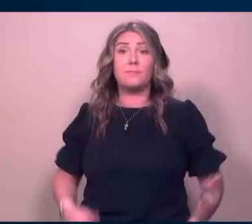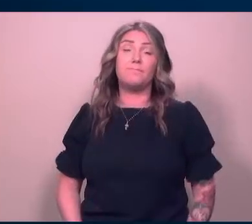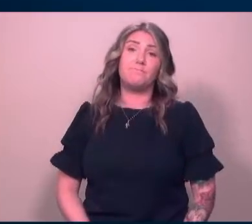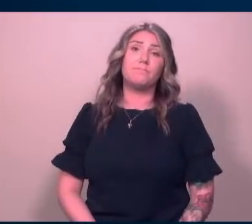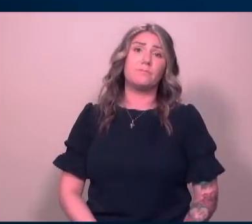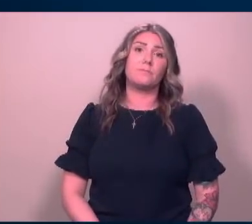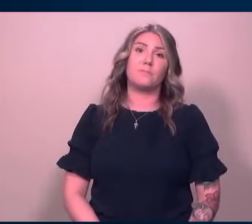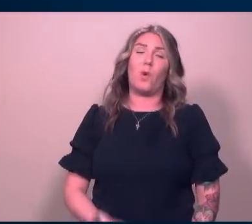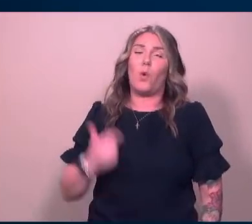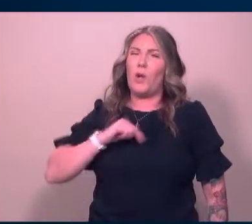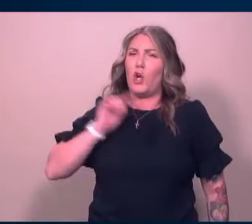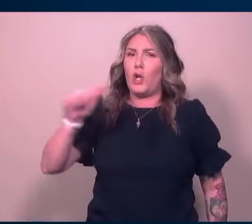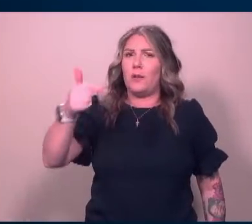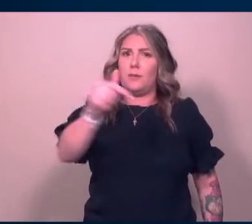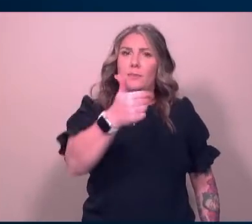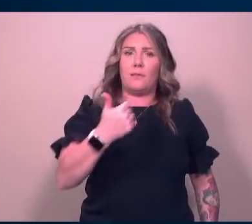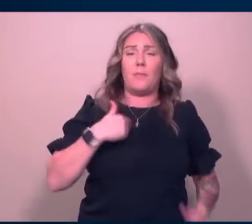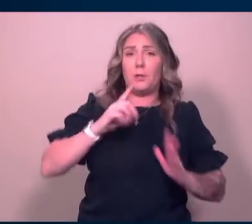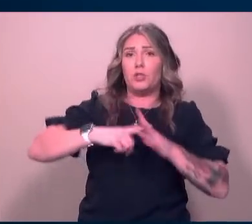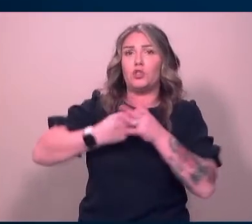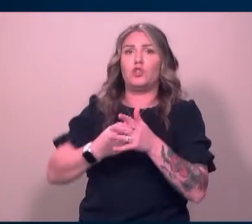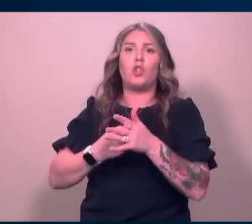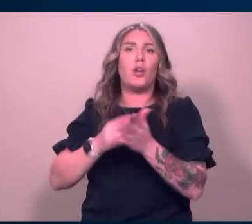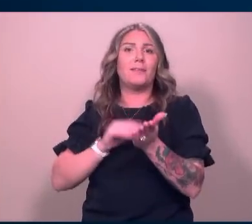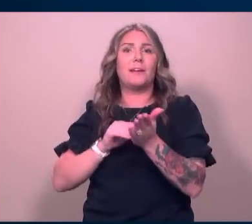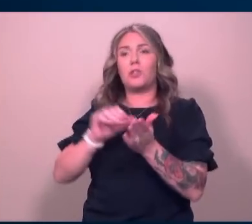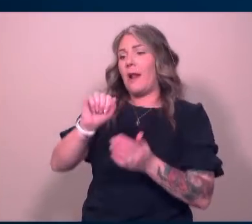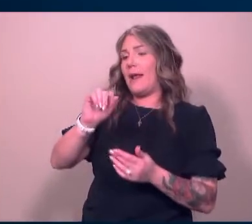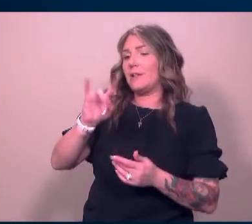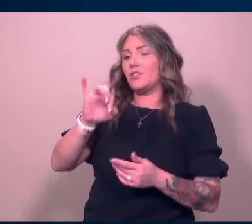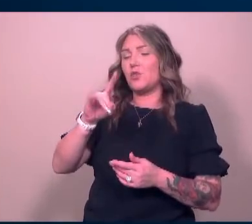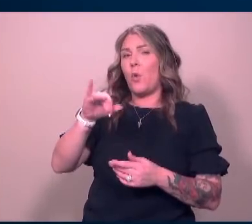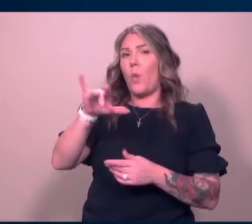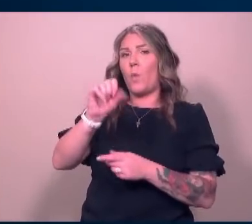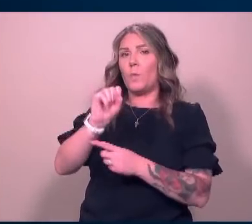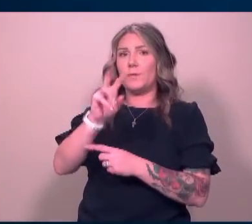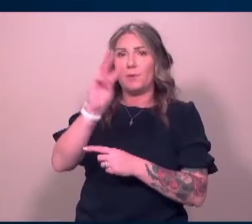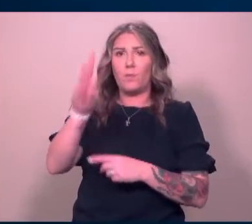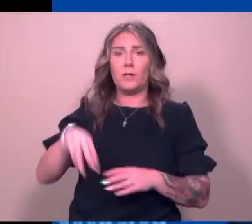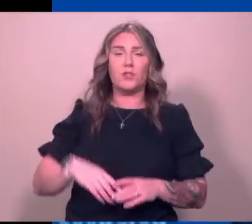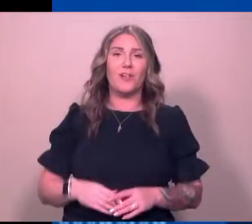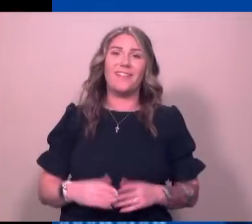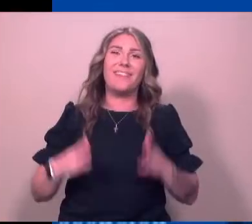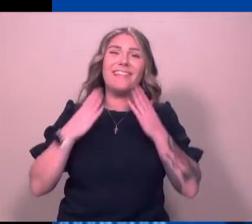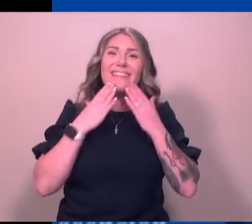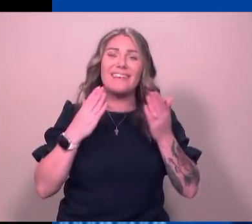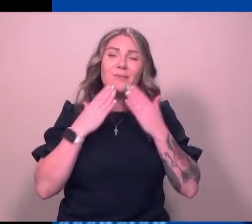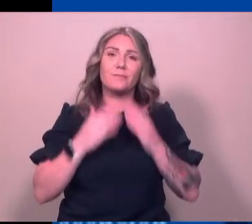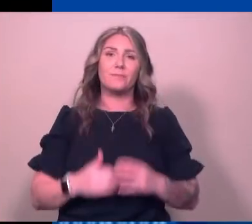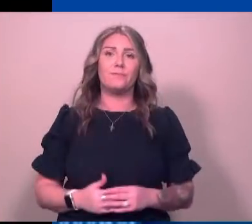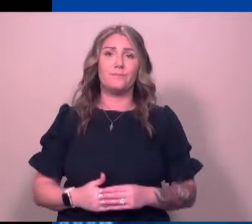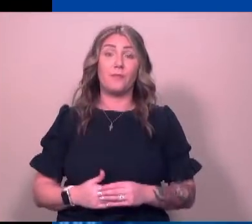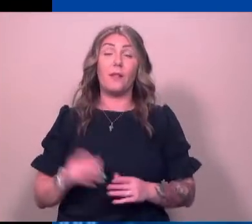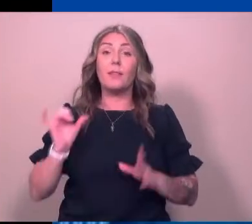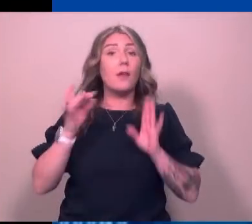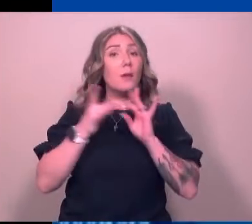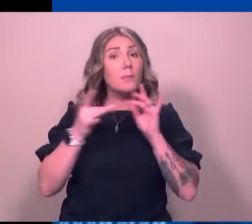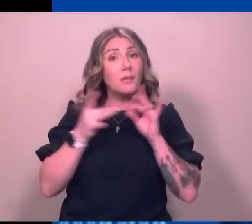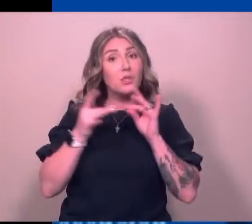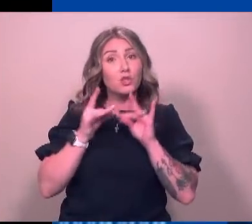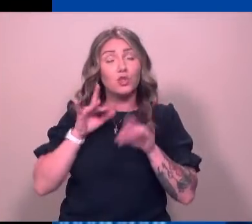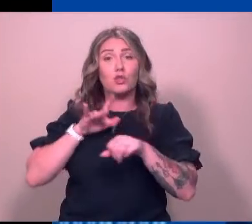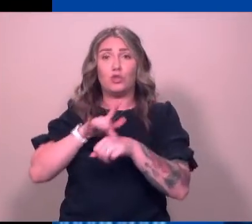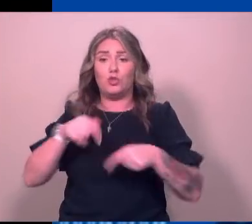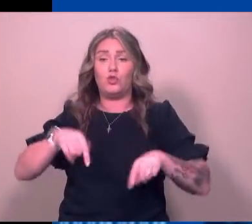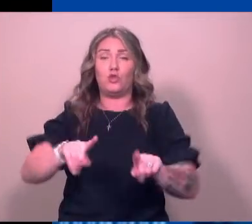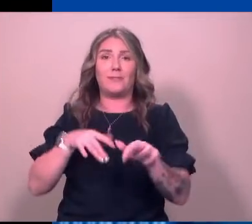going to bounce around on that question. I'll start with Dr. Antonios in Wichita. Yeah, thanks, Steve. So, as I mentioned earlier in my update,